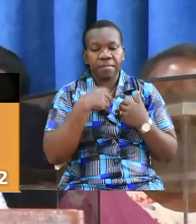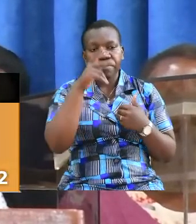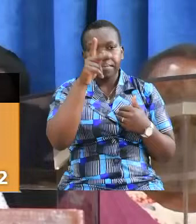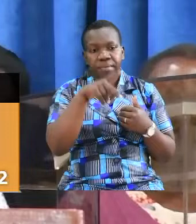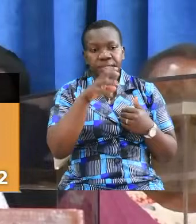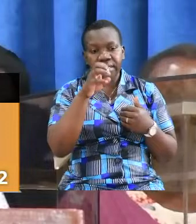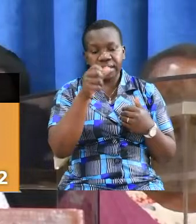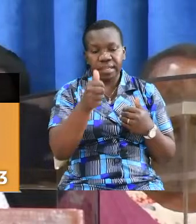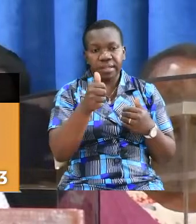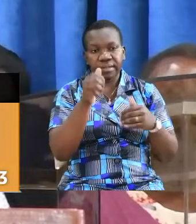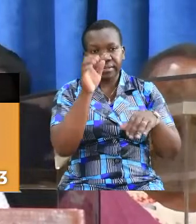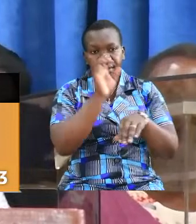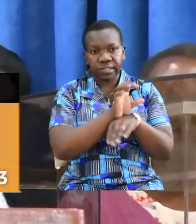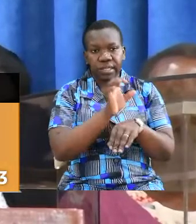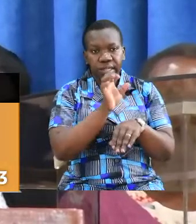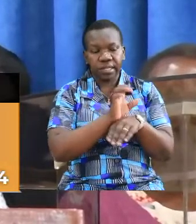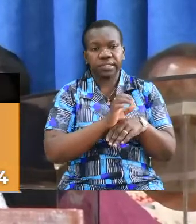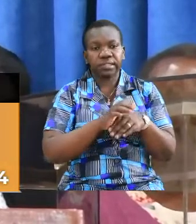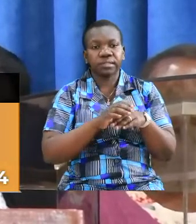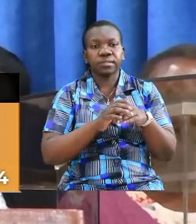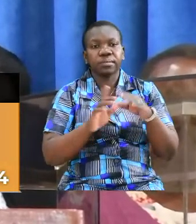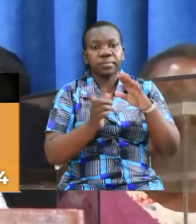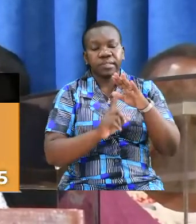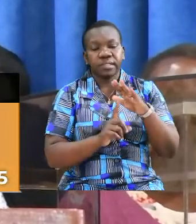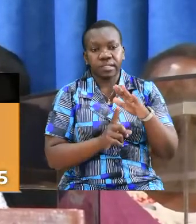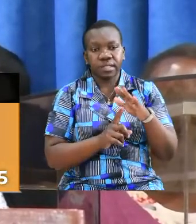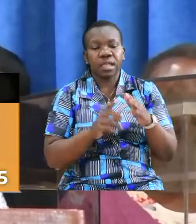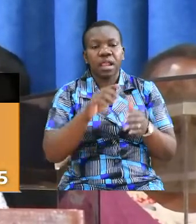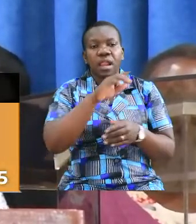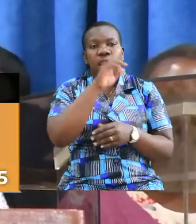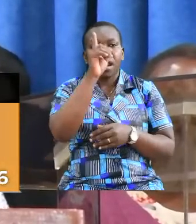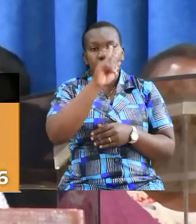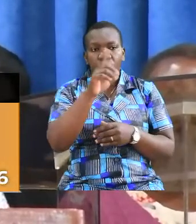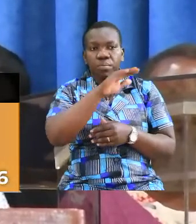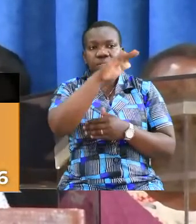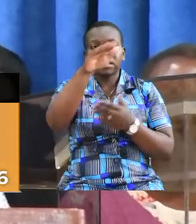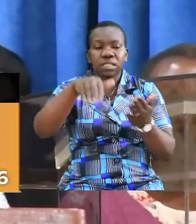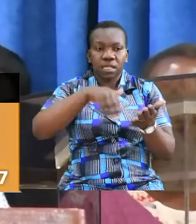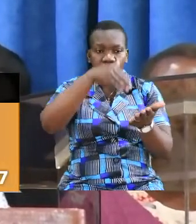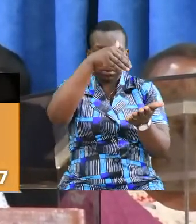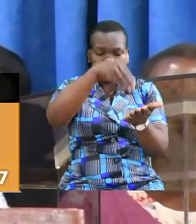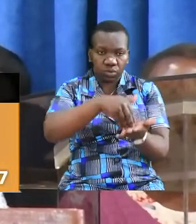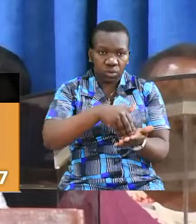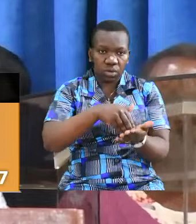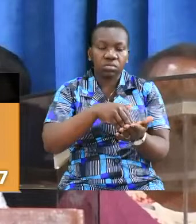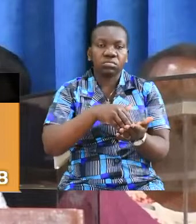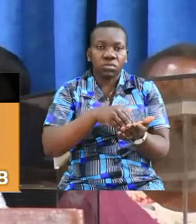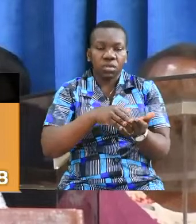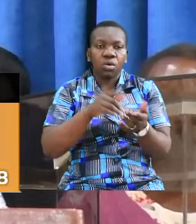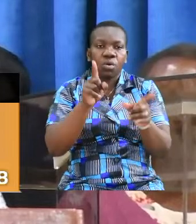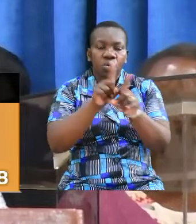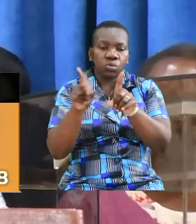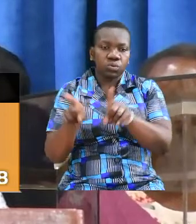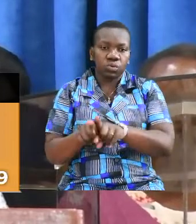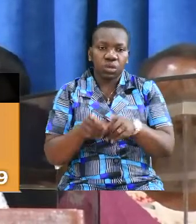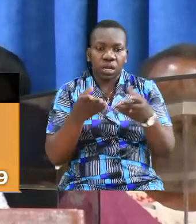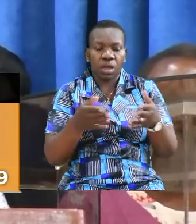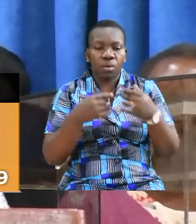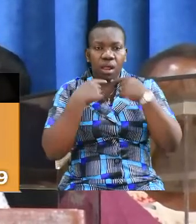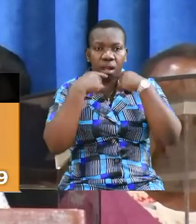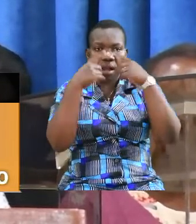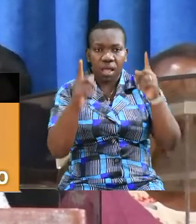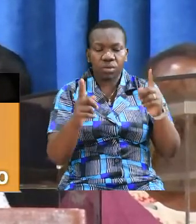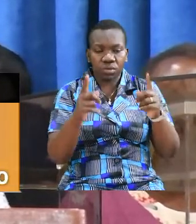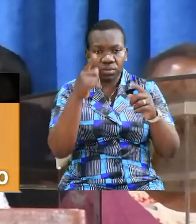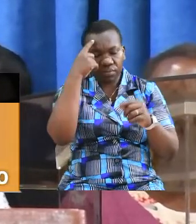Africa. The Presbytery of Nairobi Central received a letter from Reverend Solomon Kamau denouncing his Christian